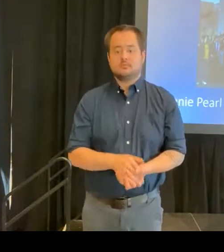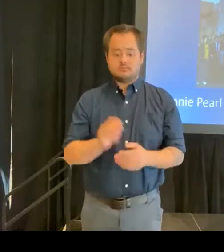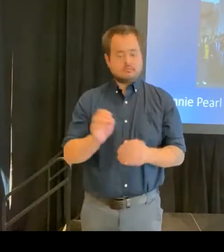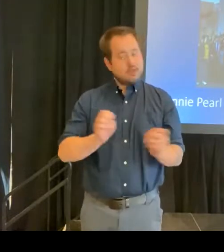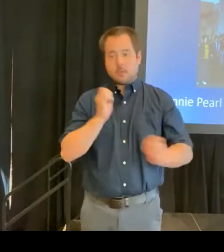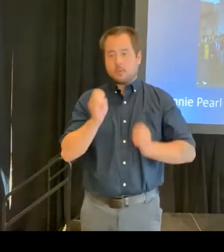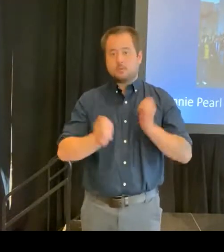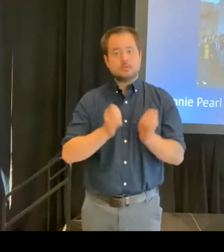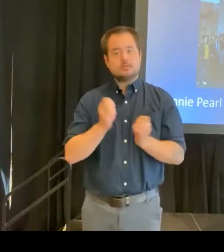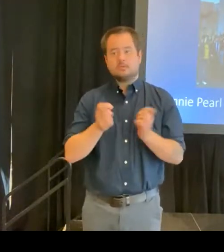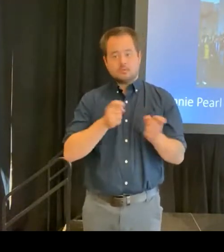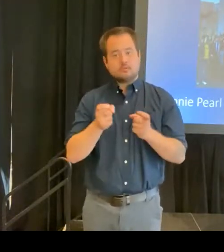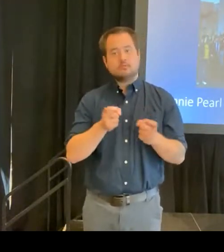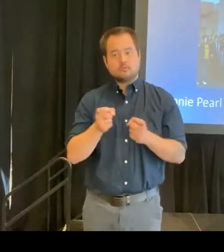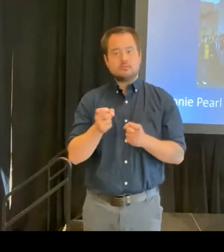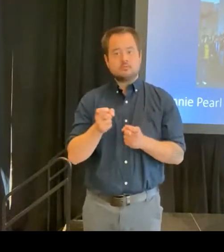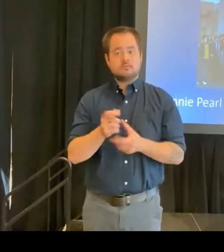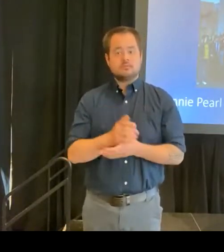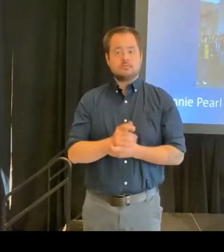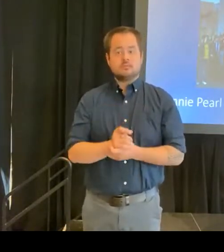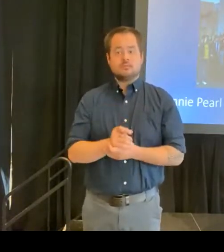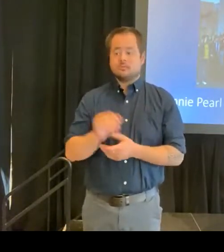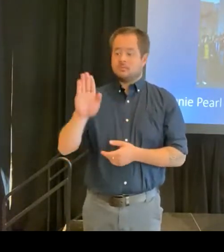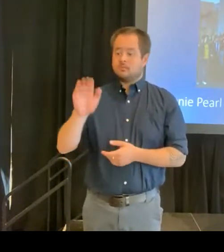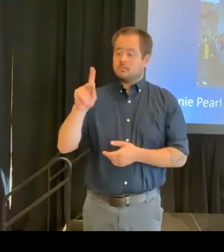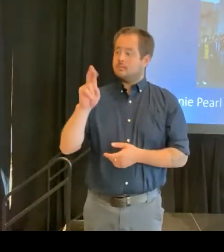Emotion. She said,